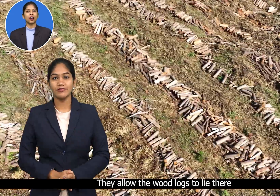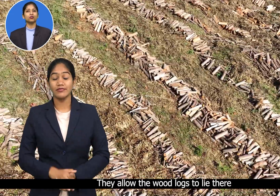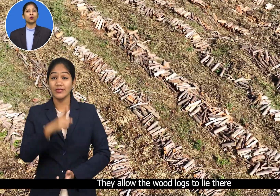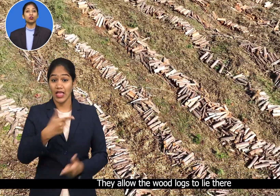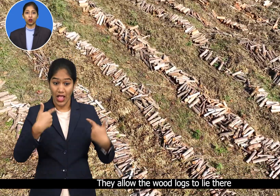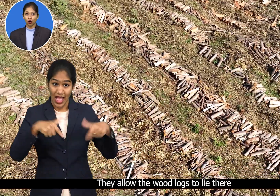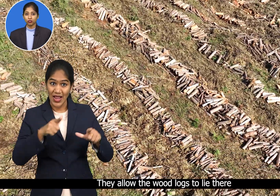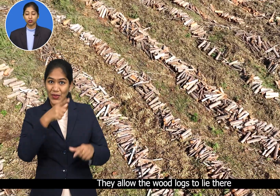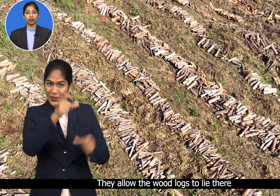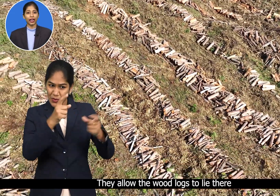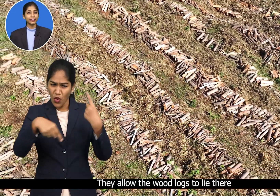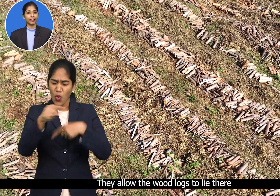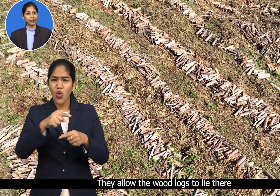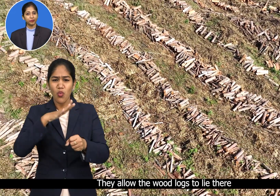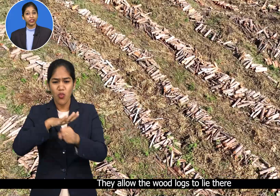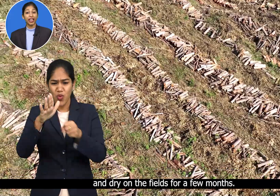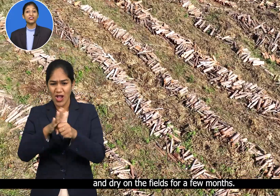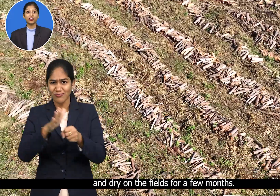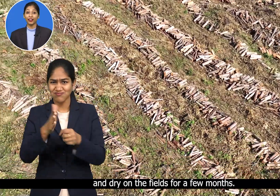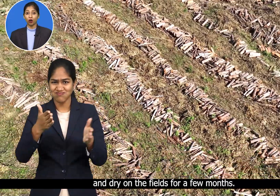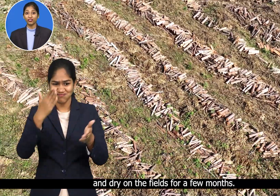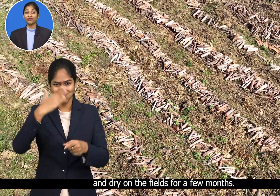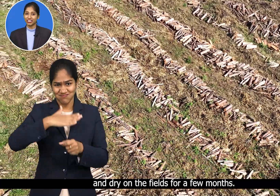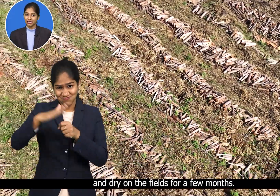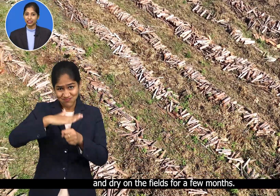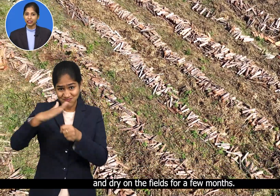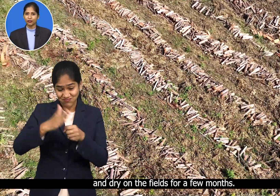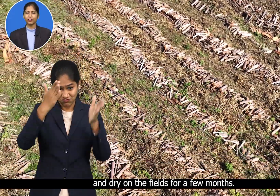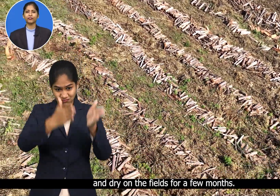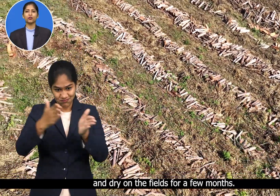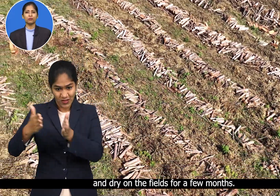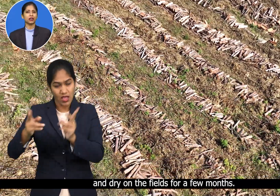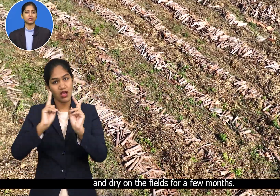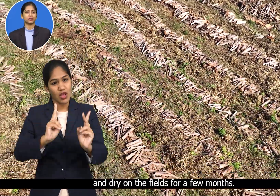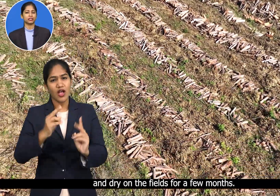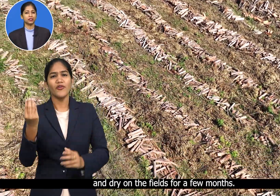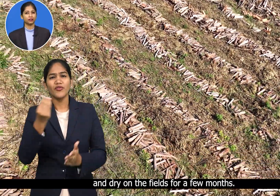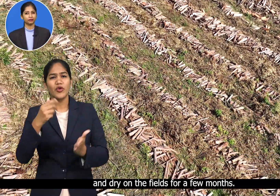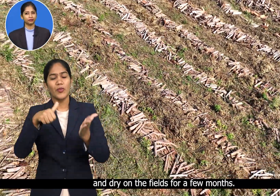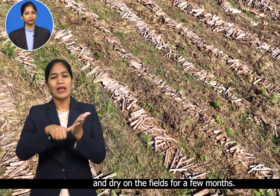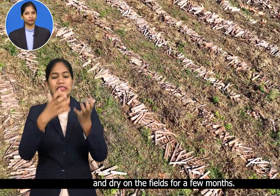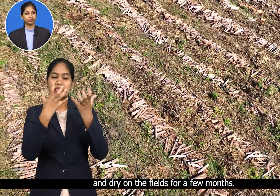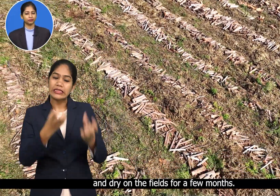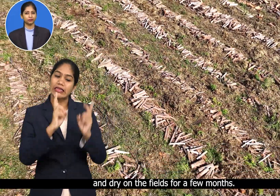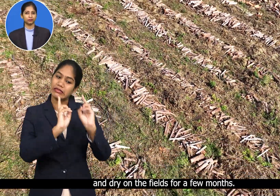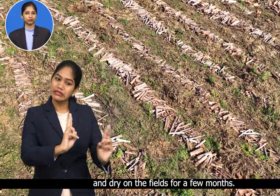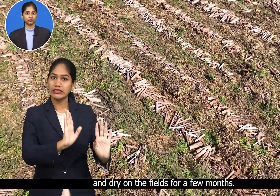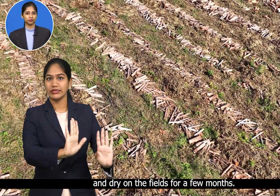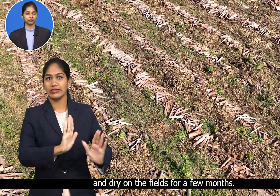They allow the wood logs to lie there and dry on the fields for a few months.